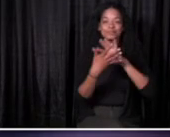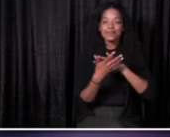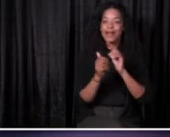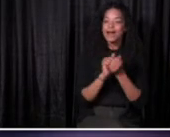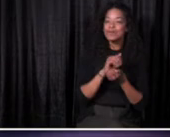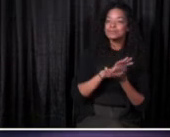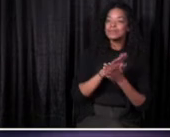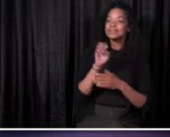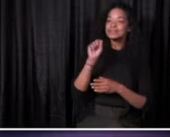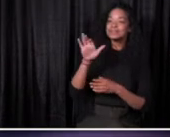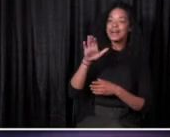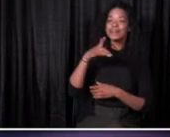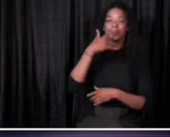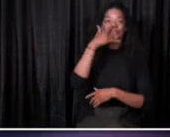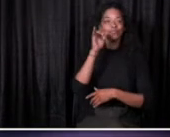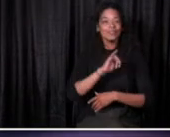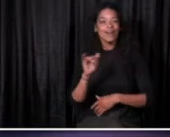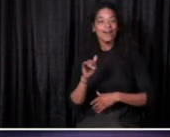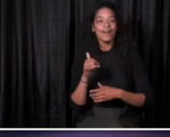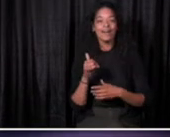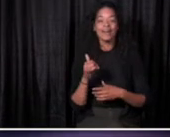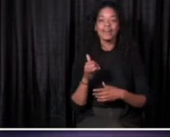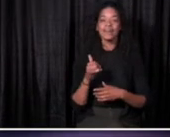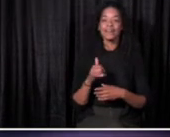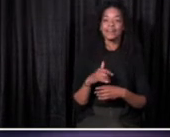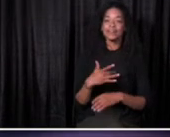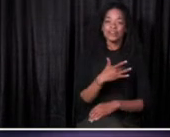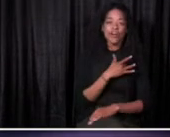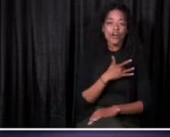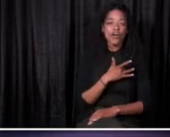of Sacramento and California.